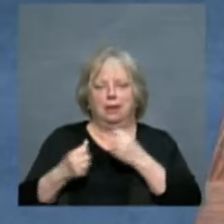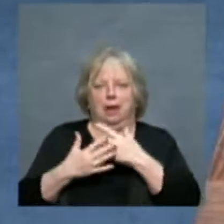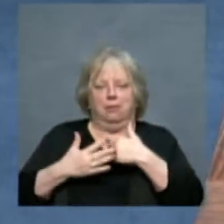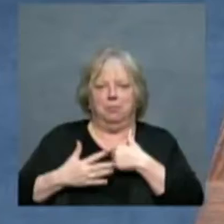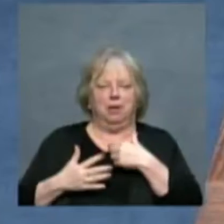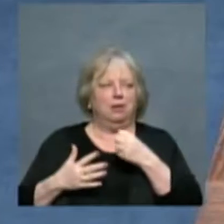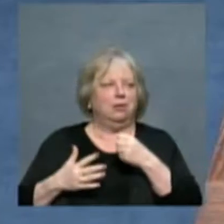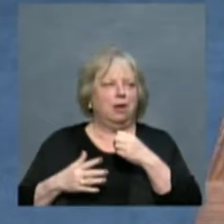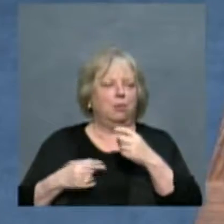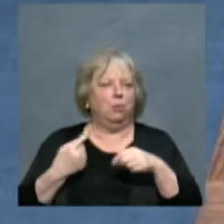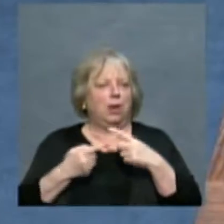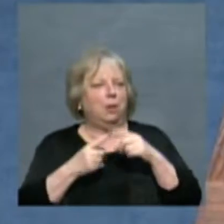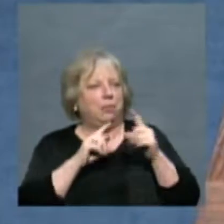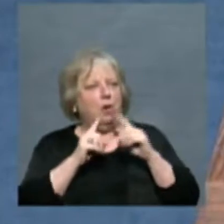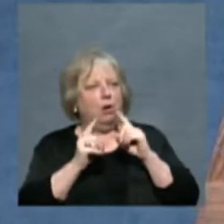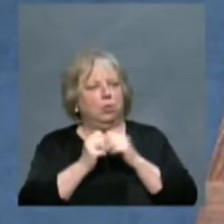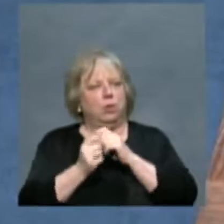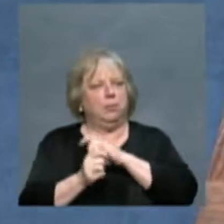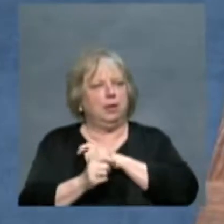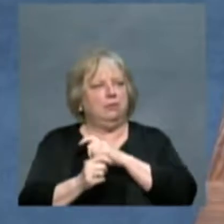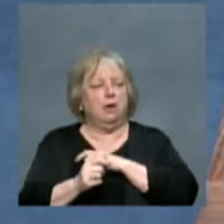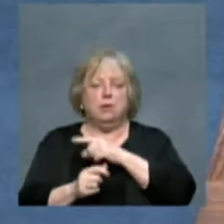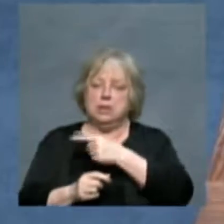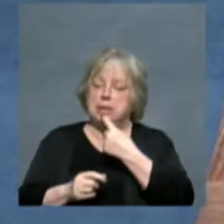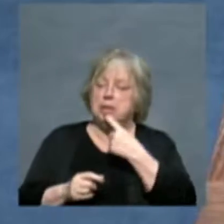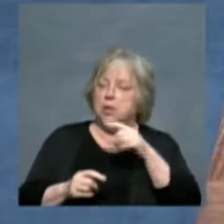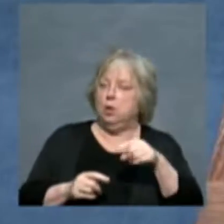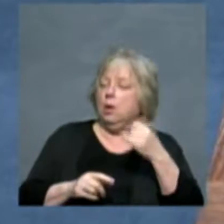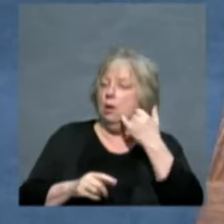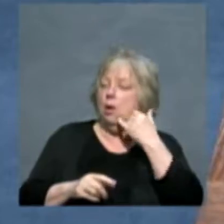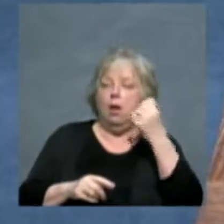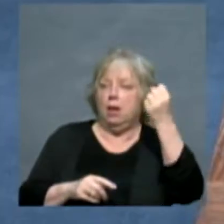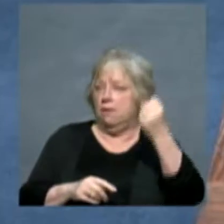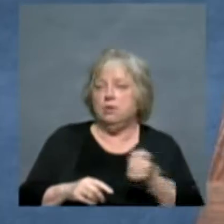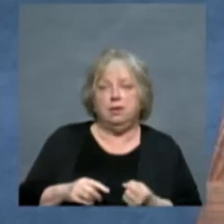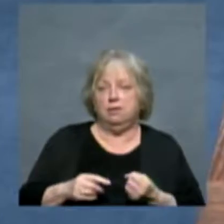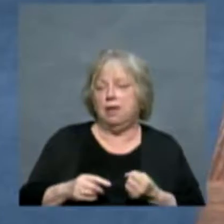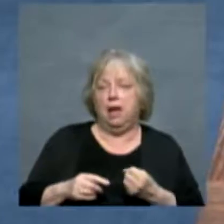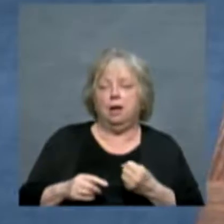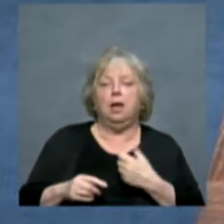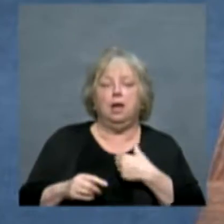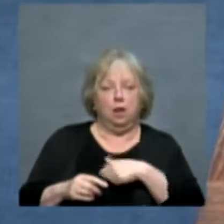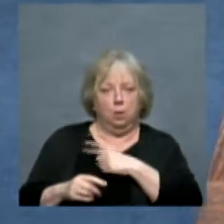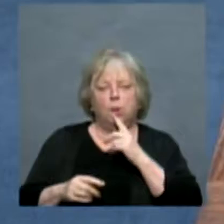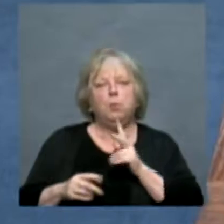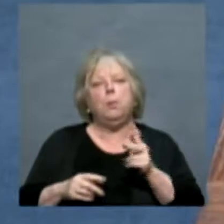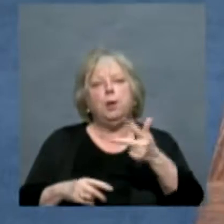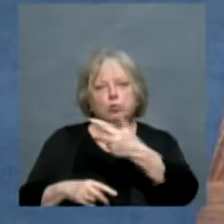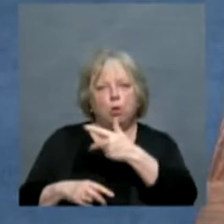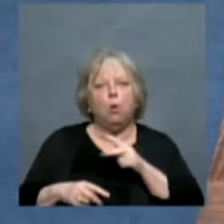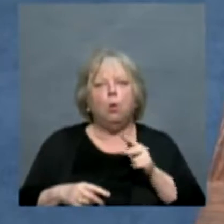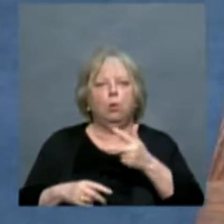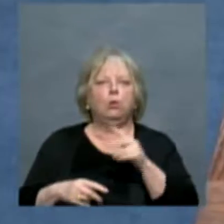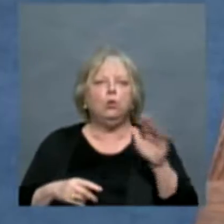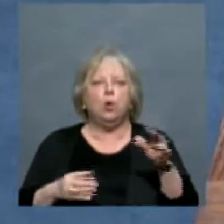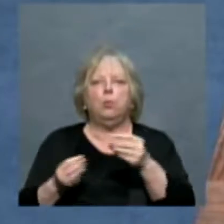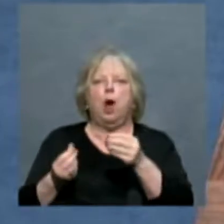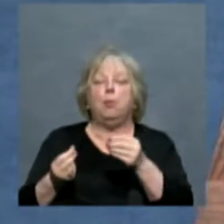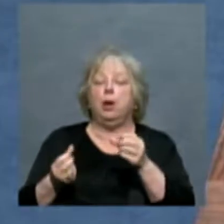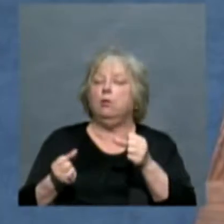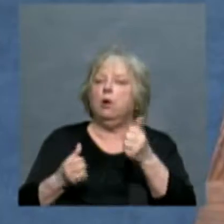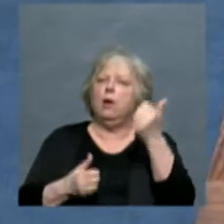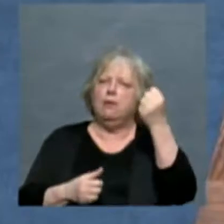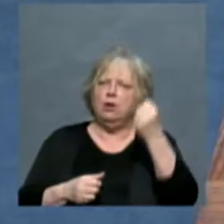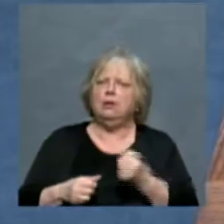so when I was talking to the police officer there, she said, you can call every Saturday and we'll patrol your properties. Oh, So I okay. call